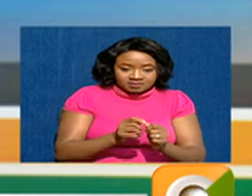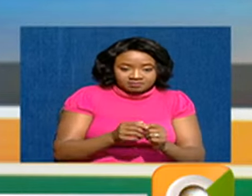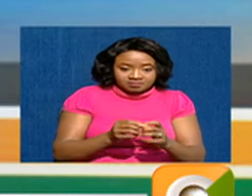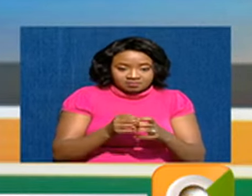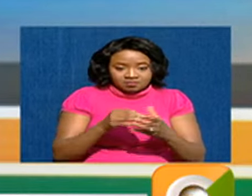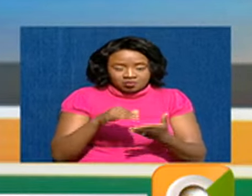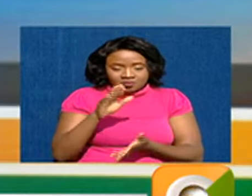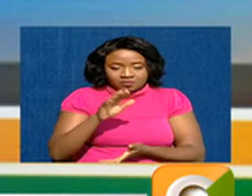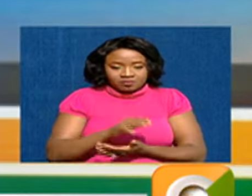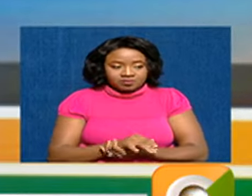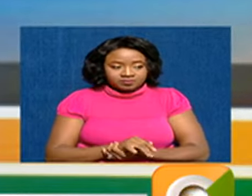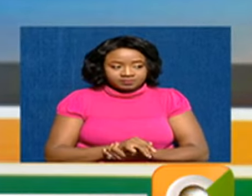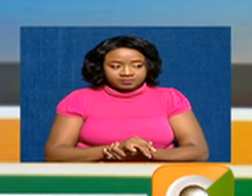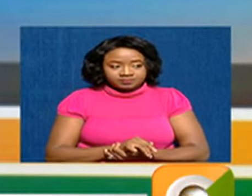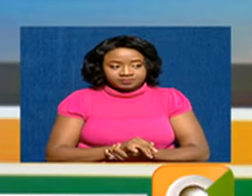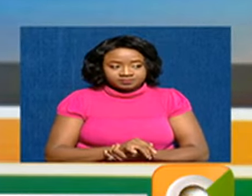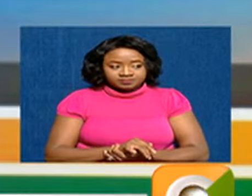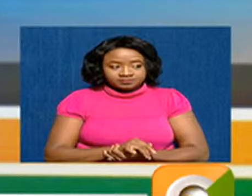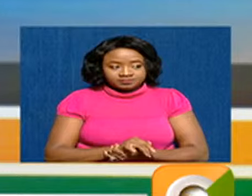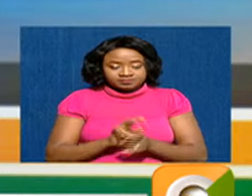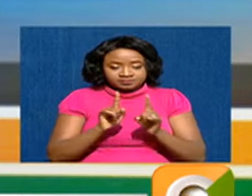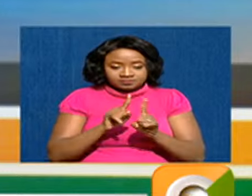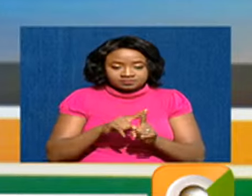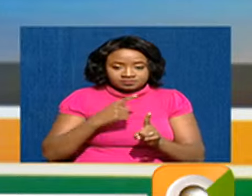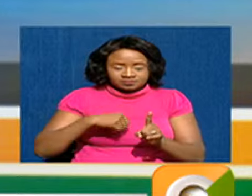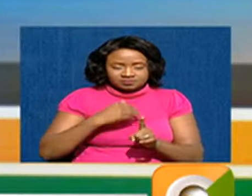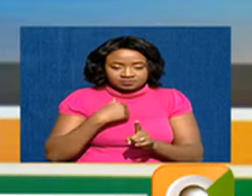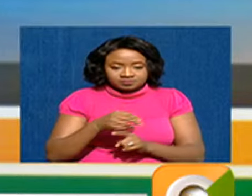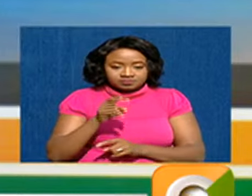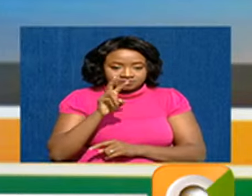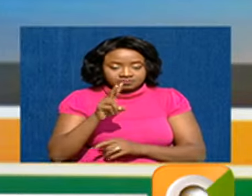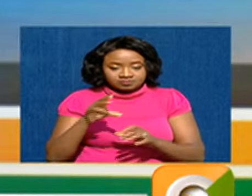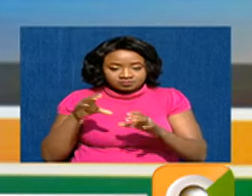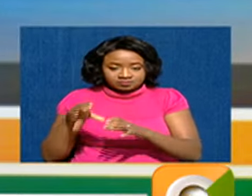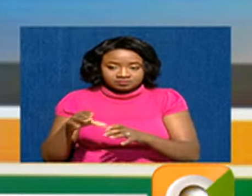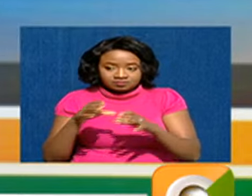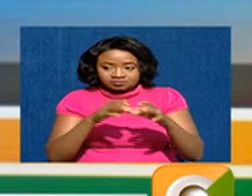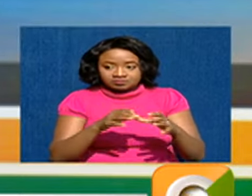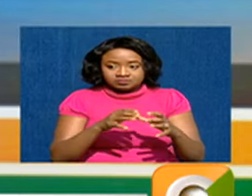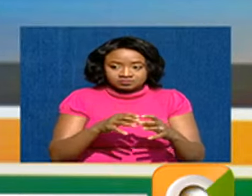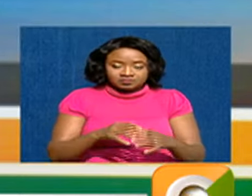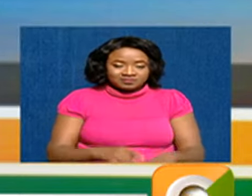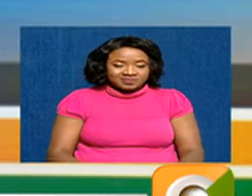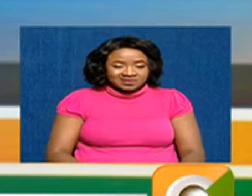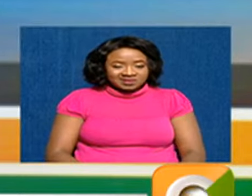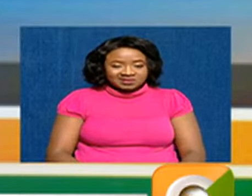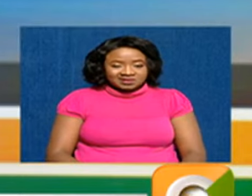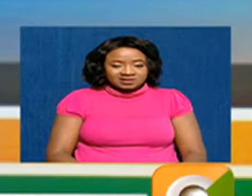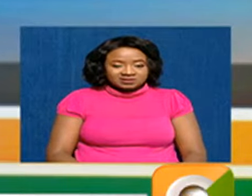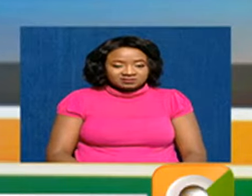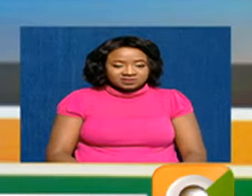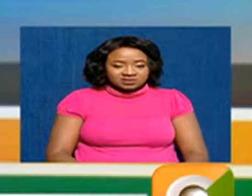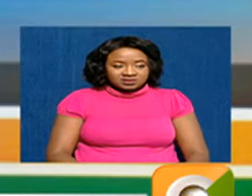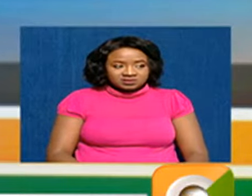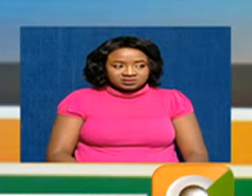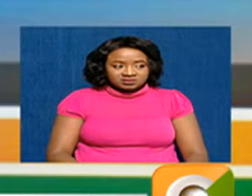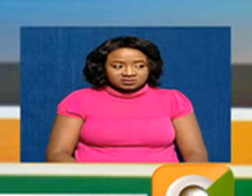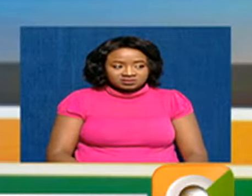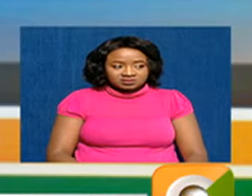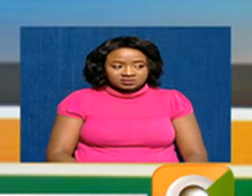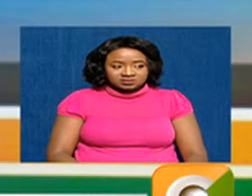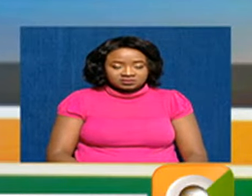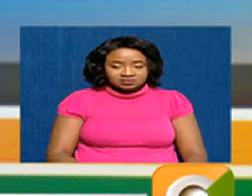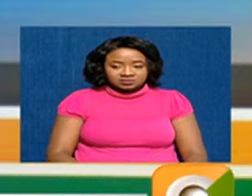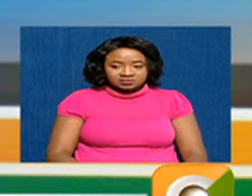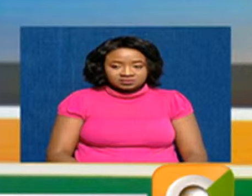with the two companies that process juices, that is Kevian Mango in Thika and Kambiti,